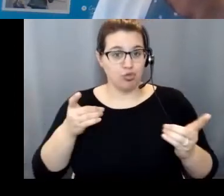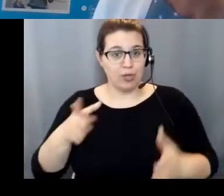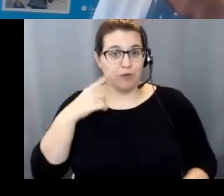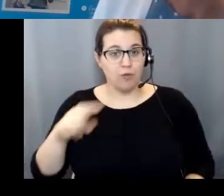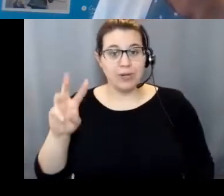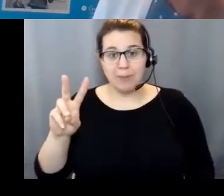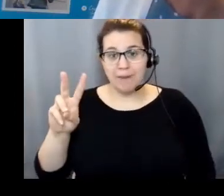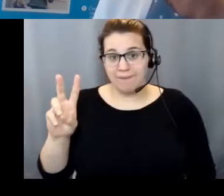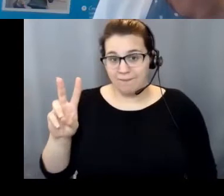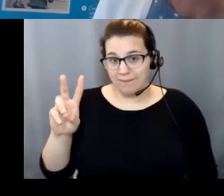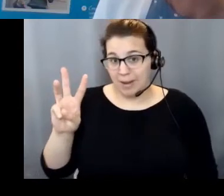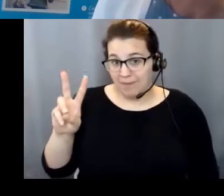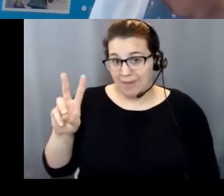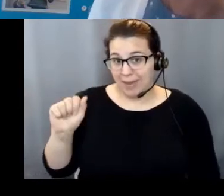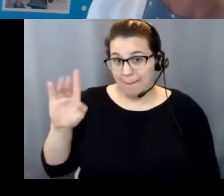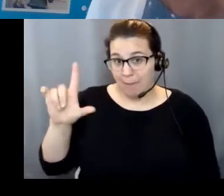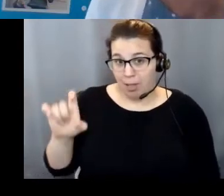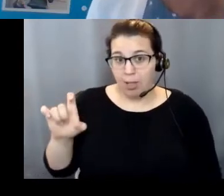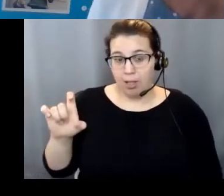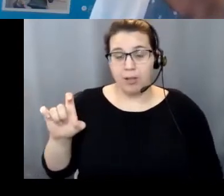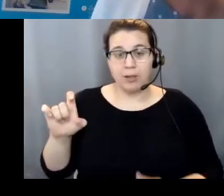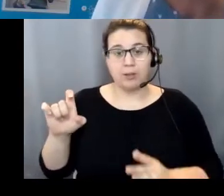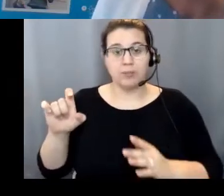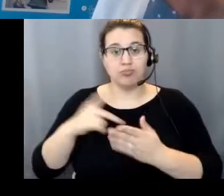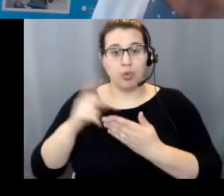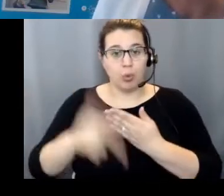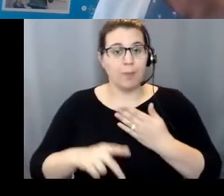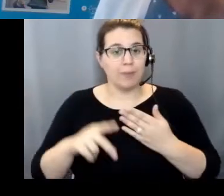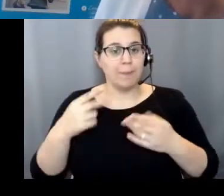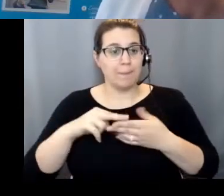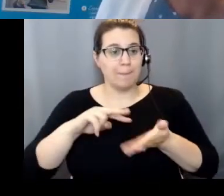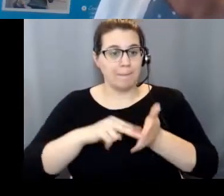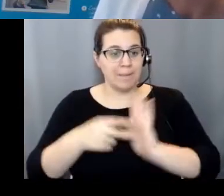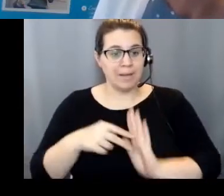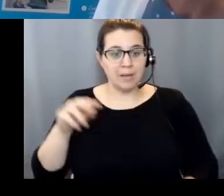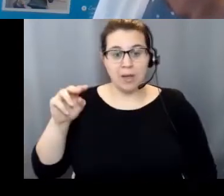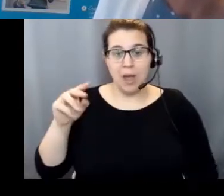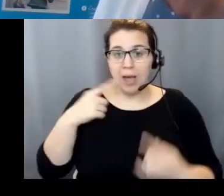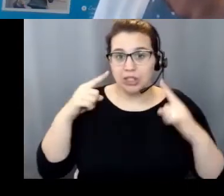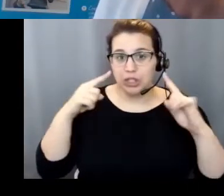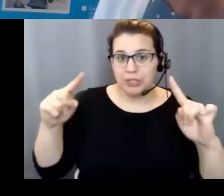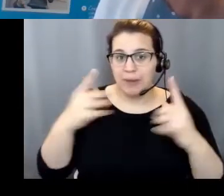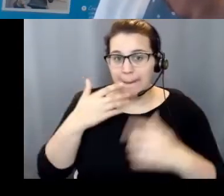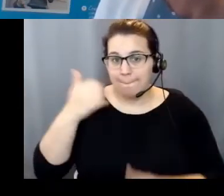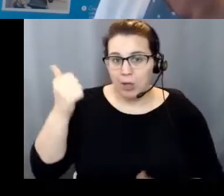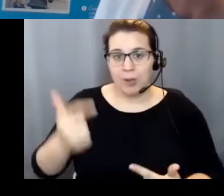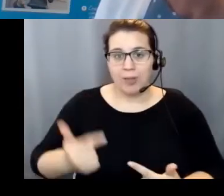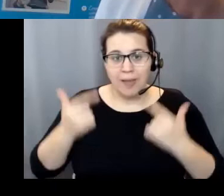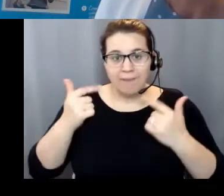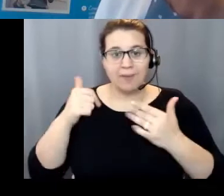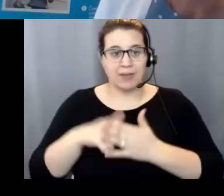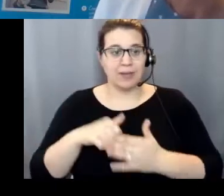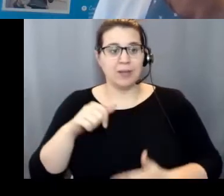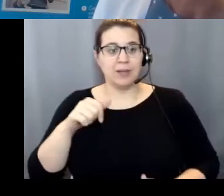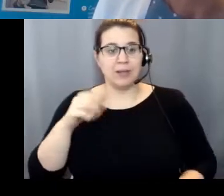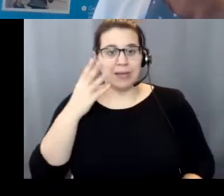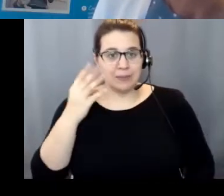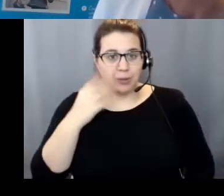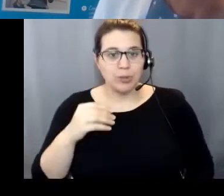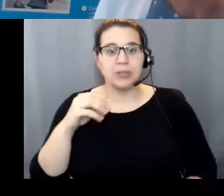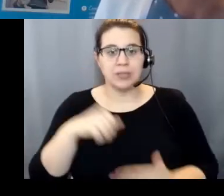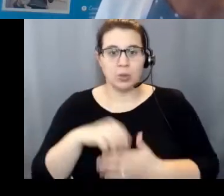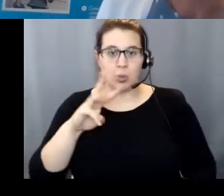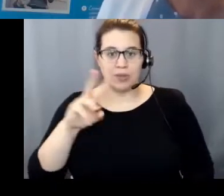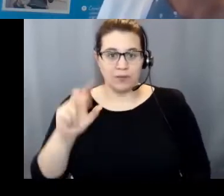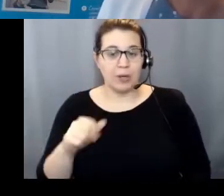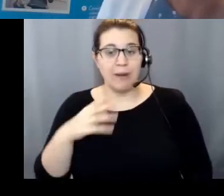Life Experience in West Virginia. And we also have Thomas Hatch. Tom is the Accounts Operations Manager for